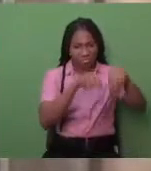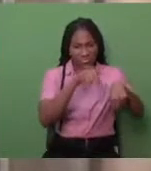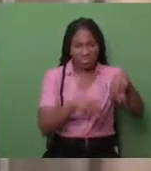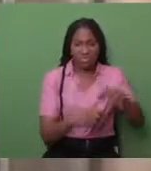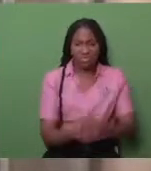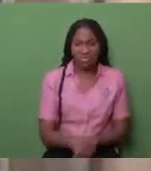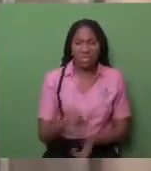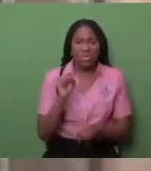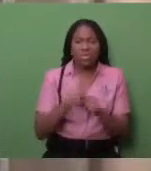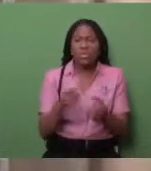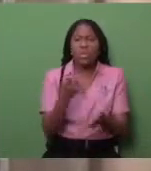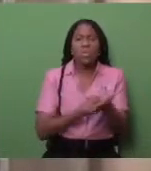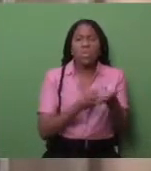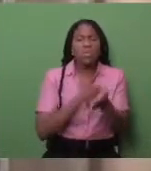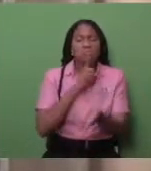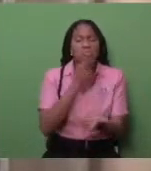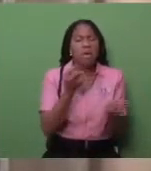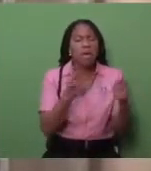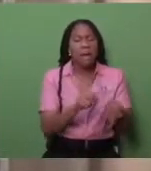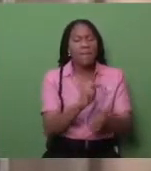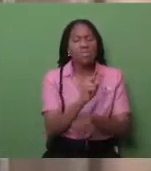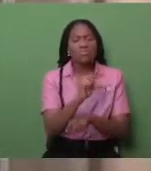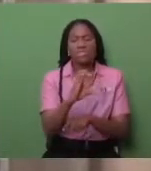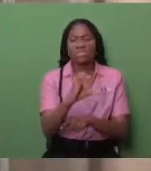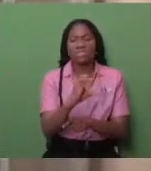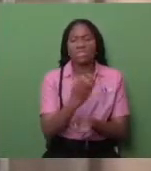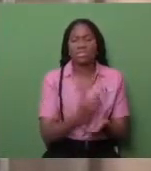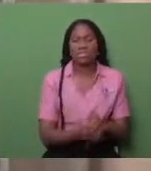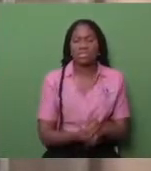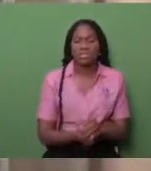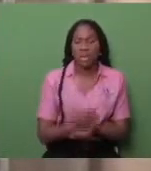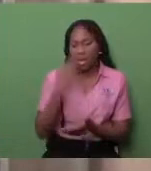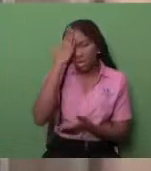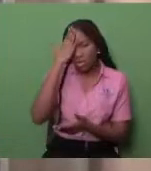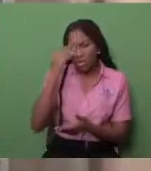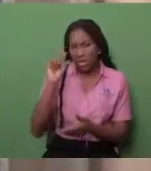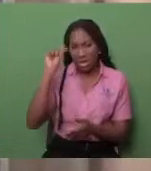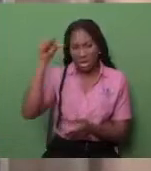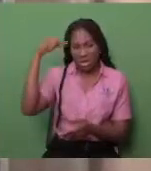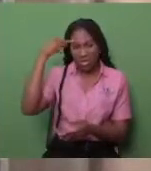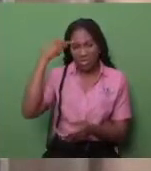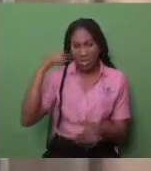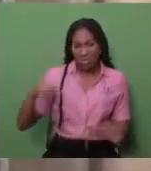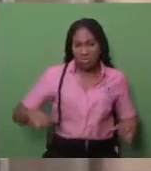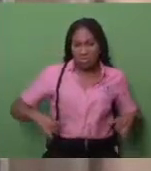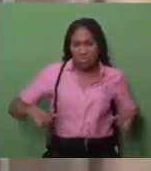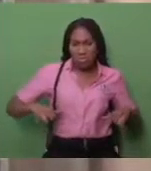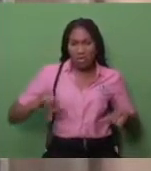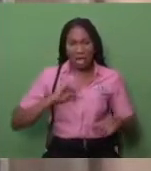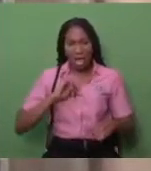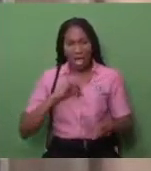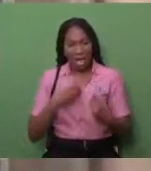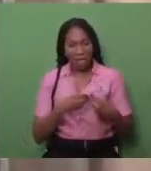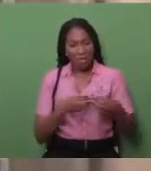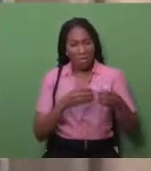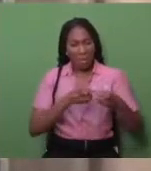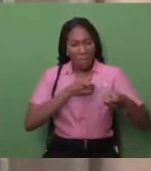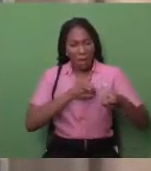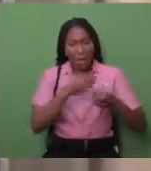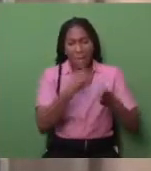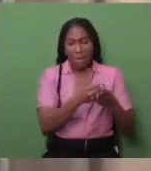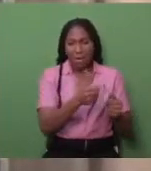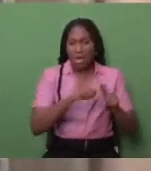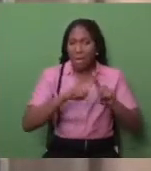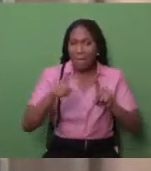on at NGC? How can a government and cabinet, which has boasted about value for money, allow this wastage of taxpayers'